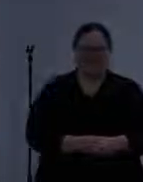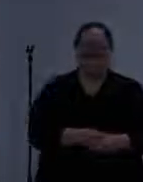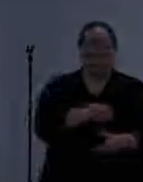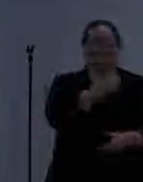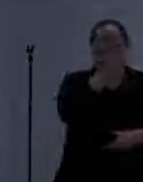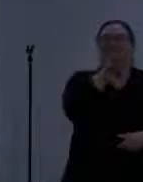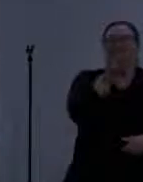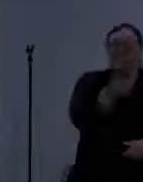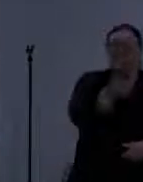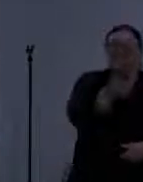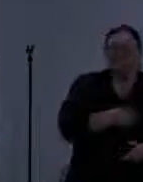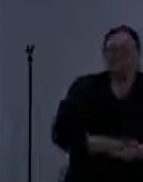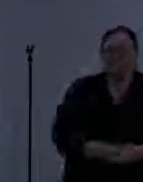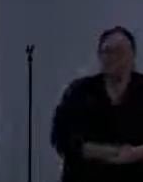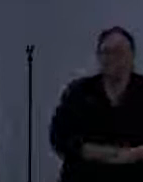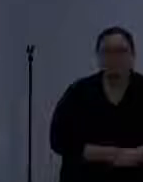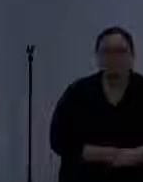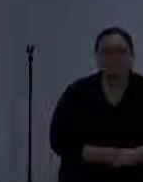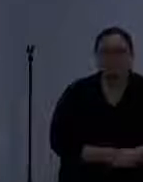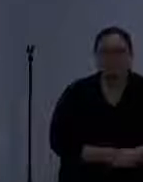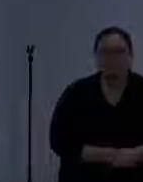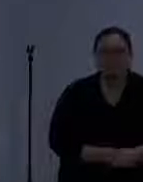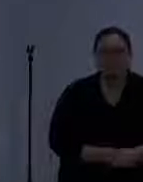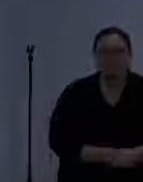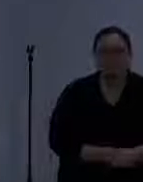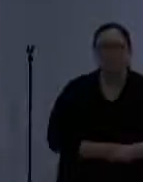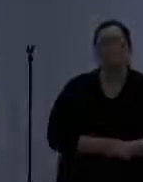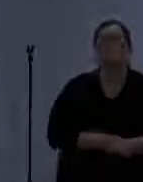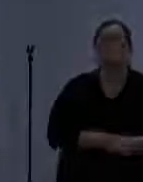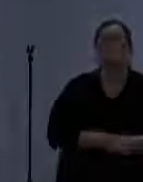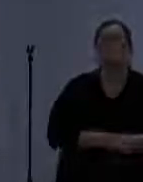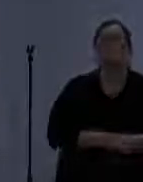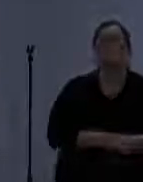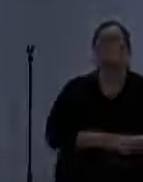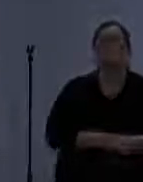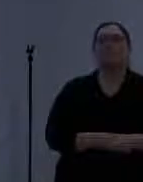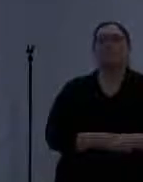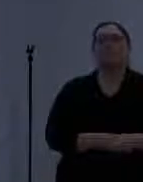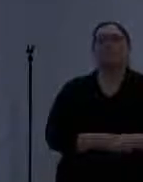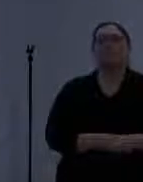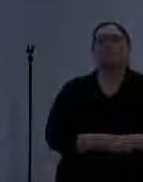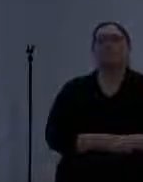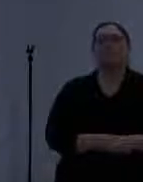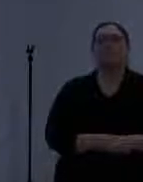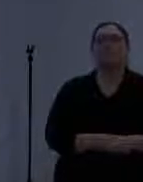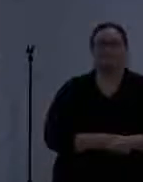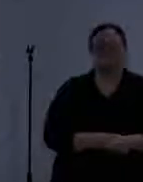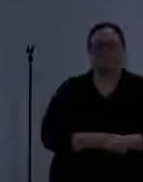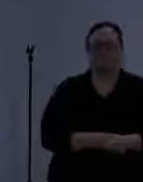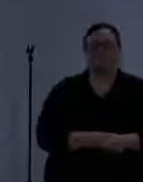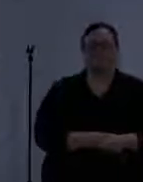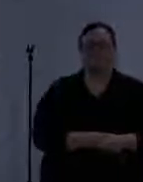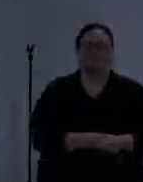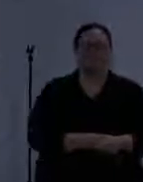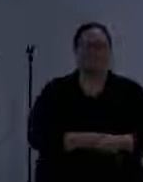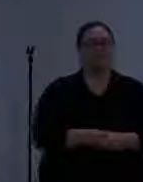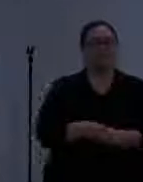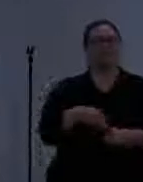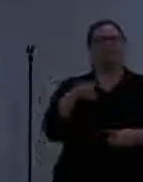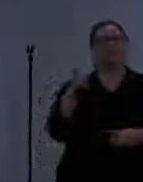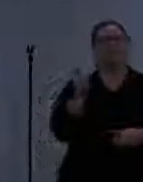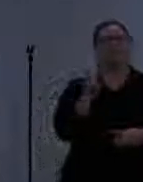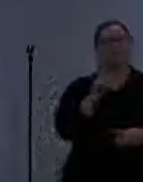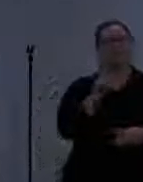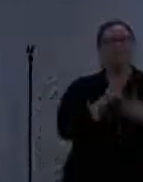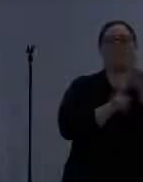What would happen if the service provider didn't lodge a SIR and actually believed a